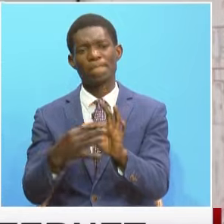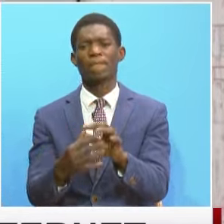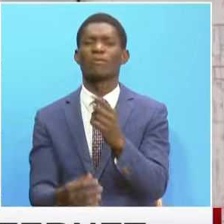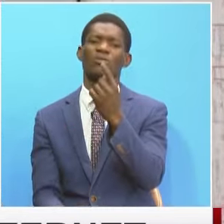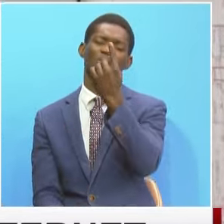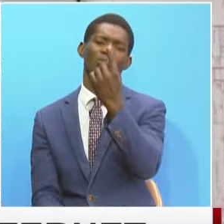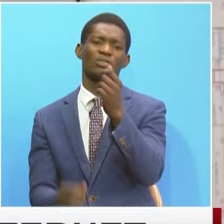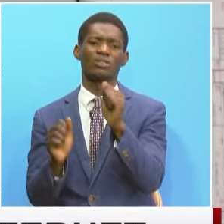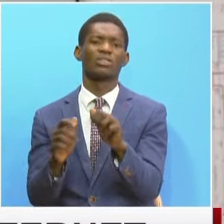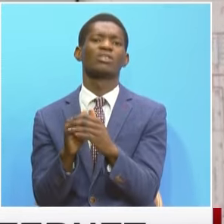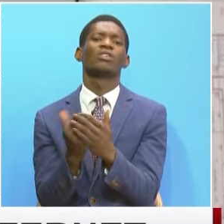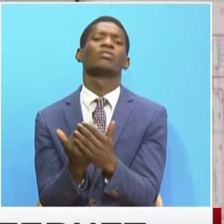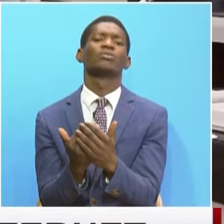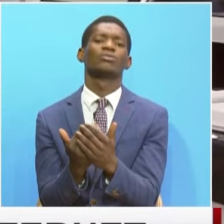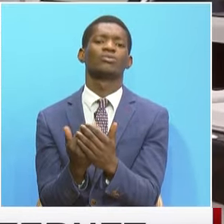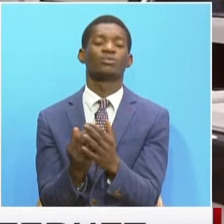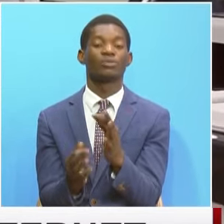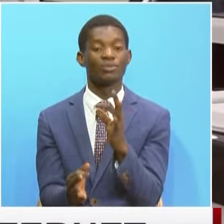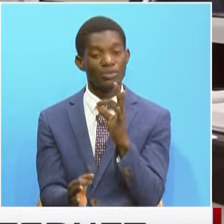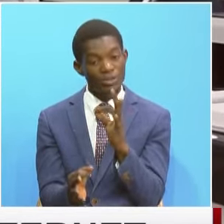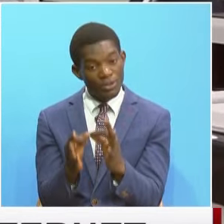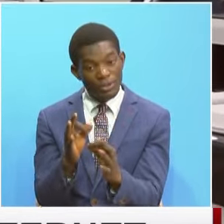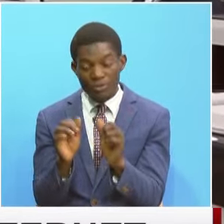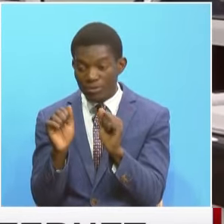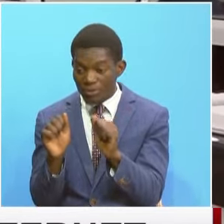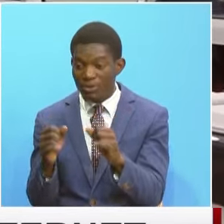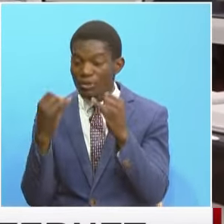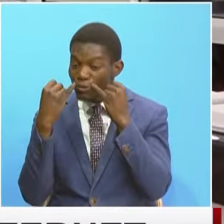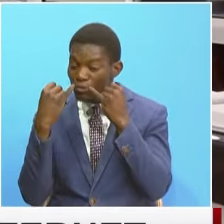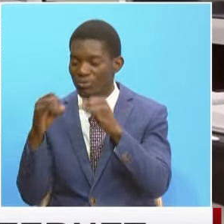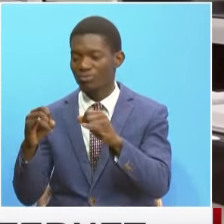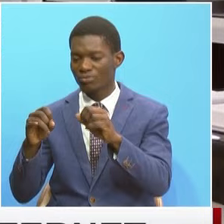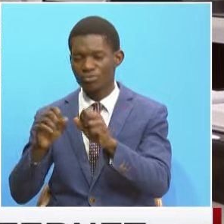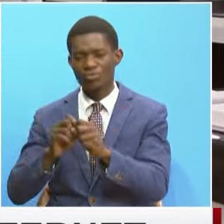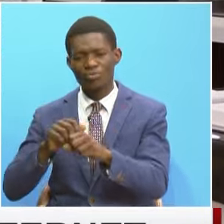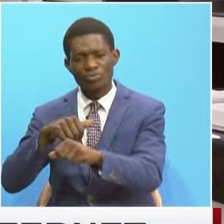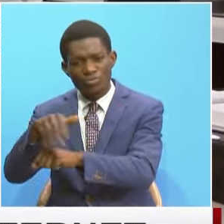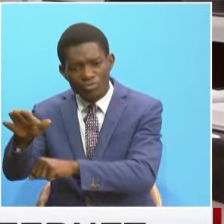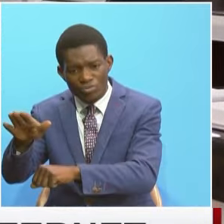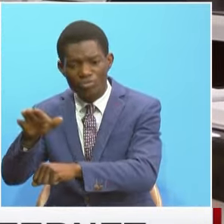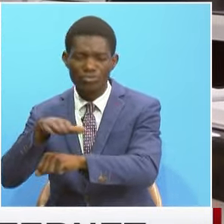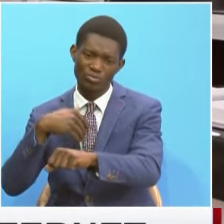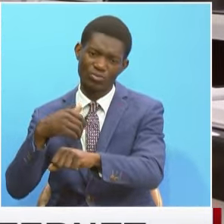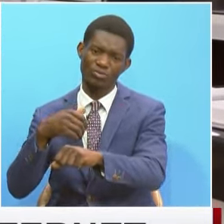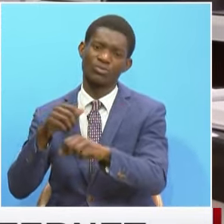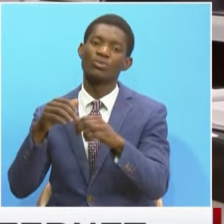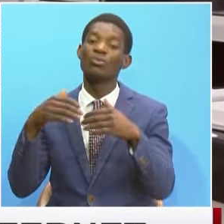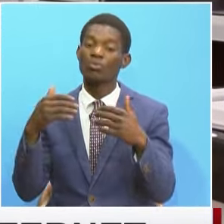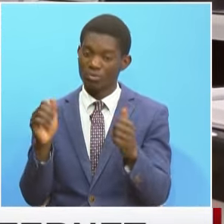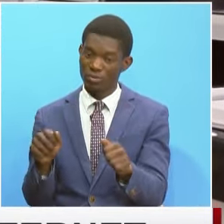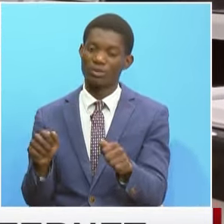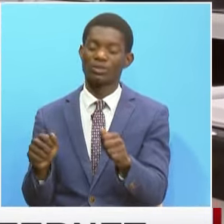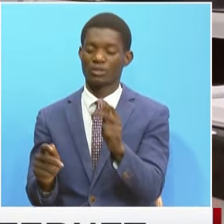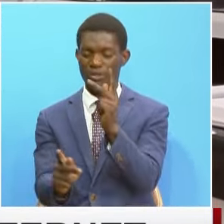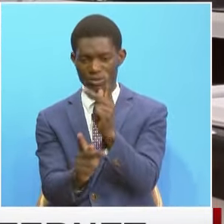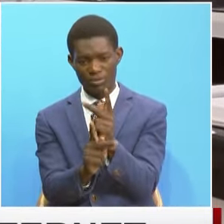if these are able to link with each other, and at that point they'll be able to keep information in a buffer